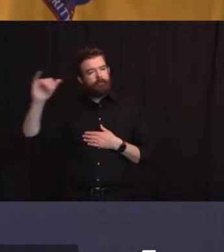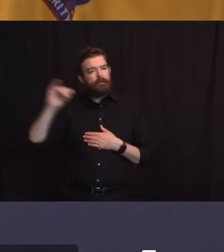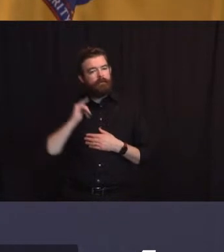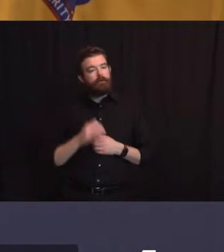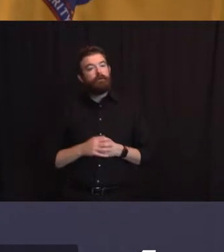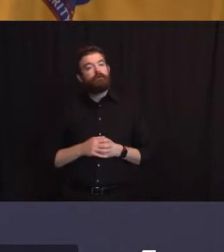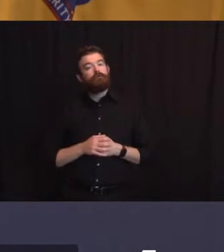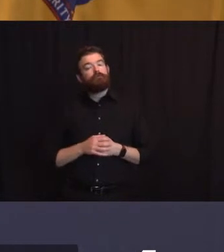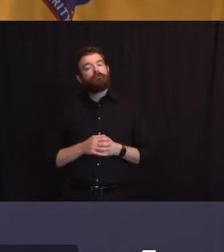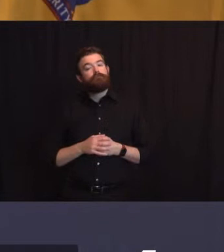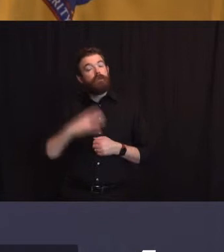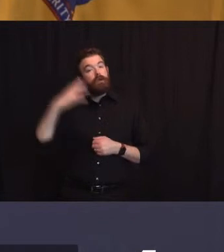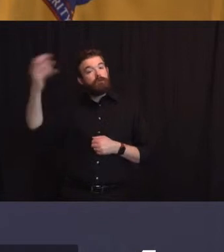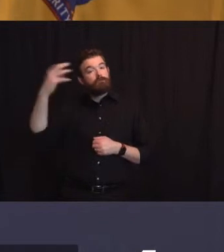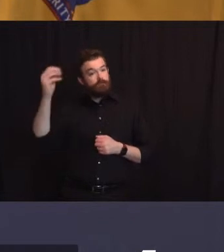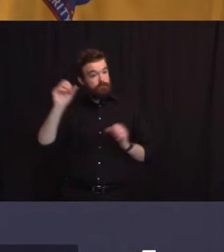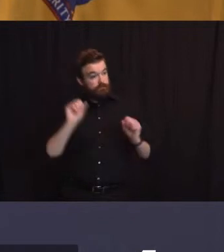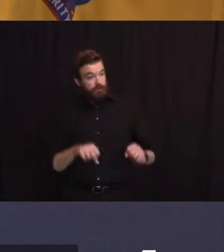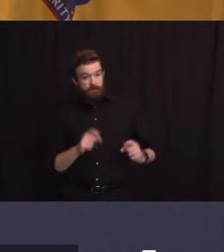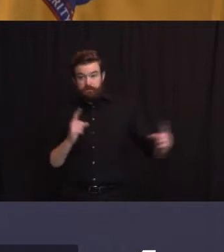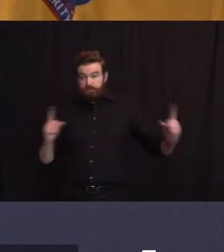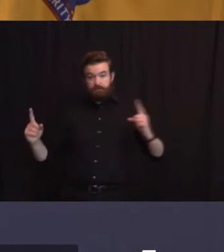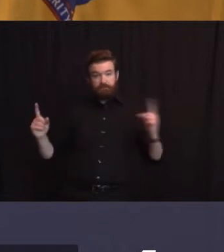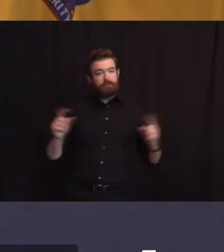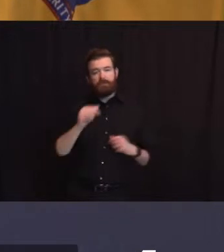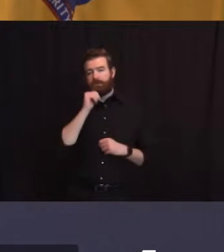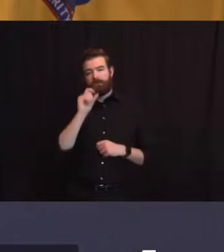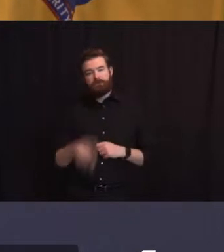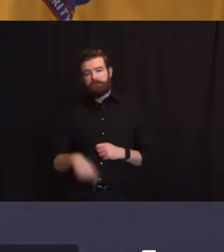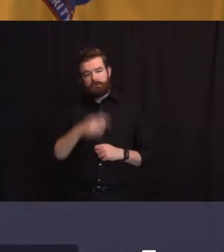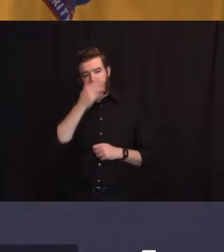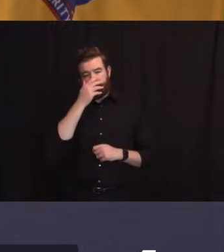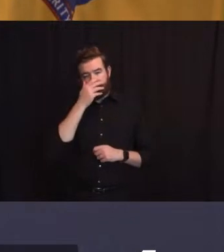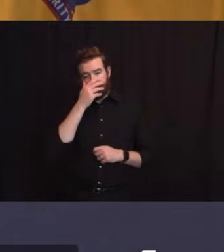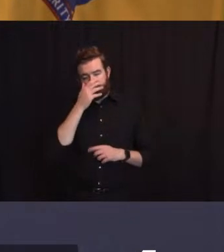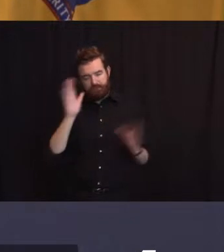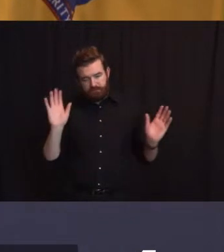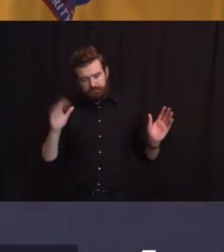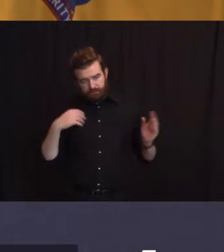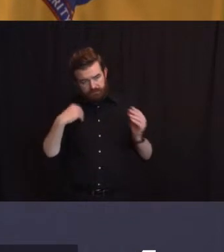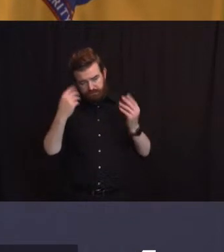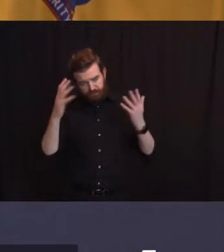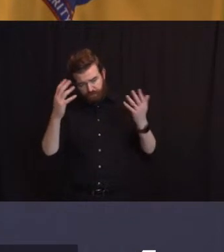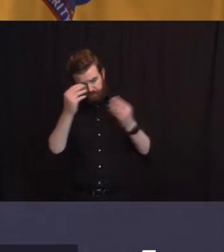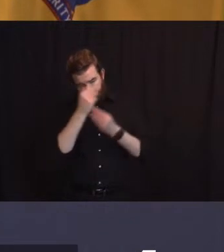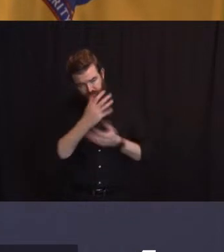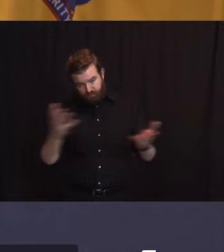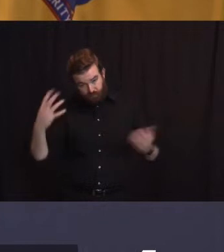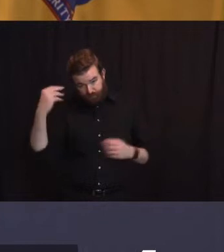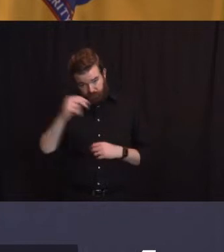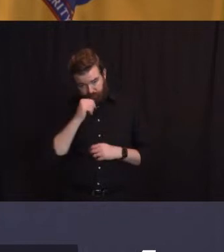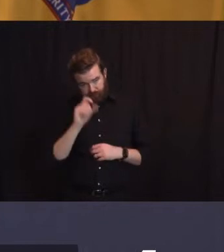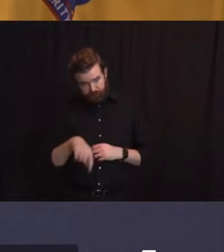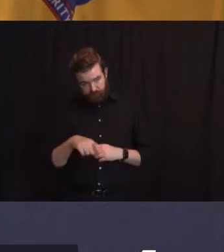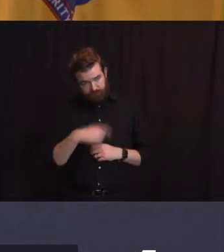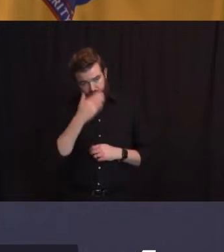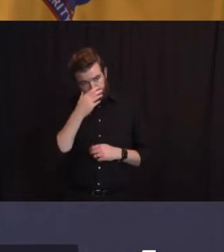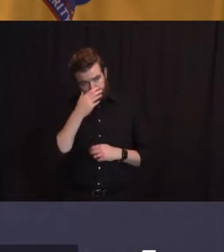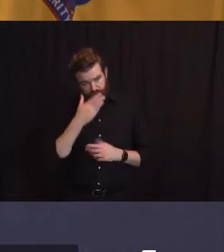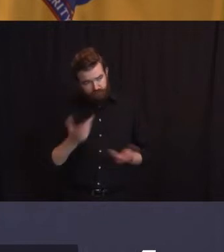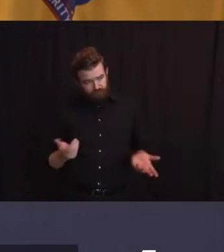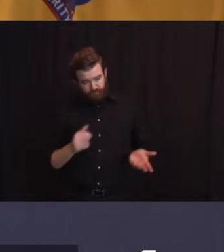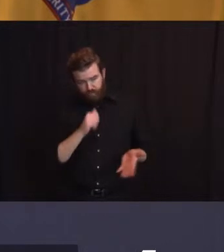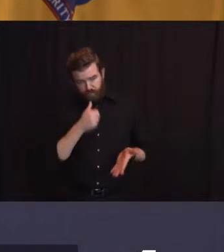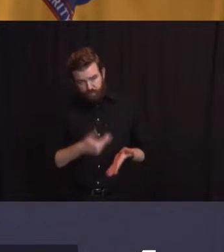that and saying you don't need to wear masks outside at this point, but that's not a big move on the needle. Thirdly, I'm